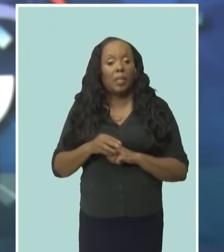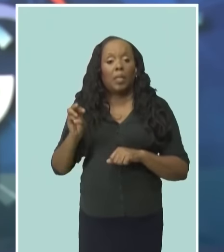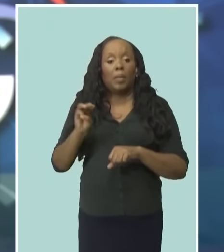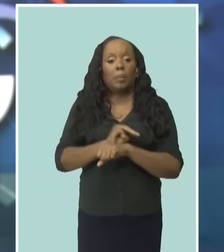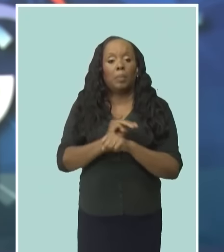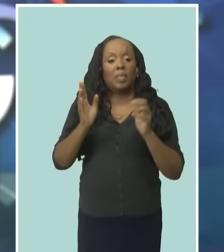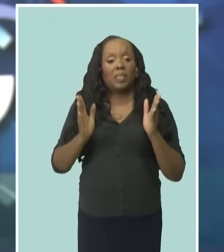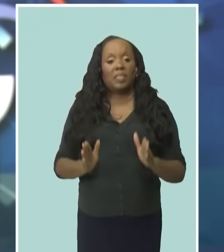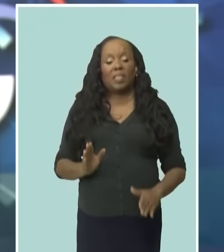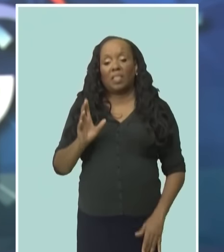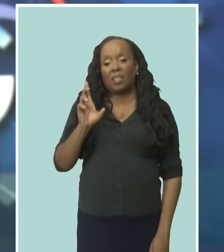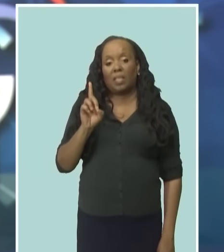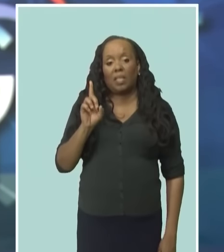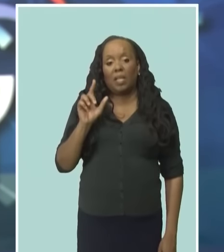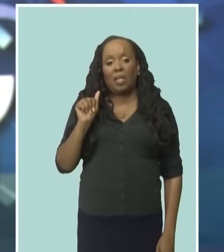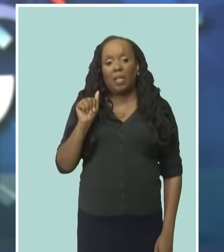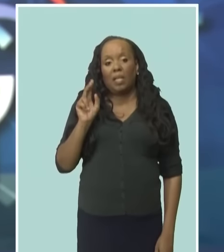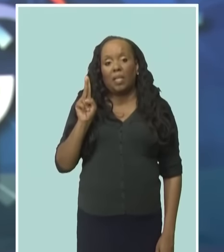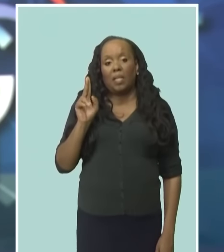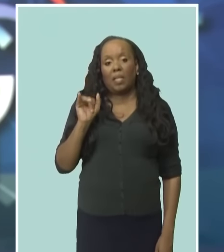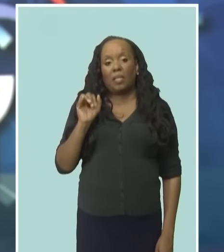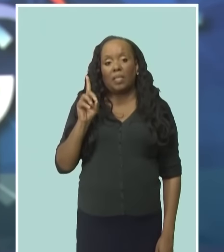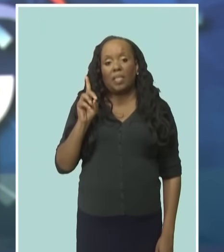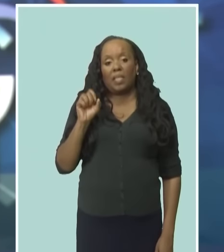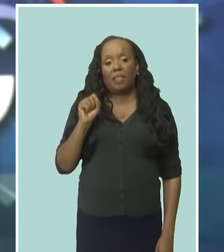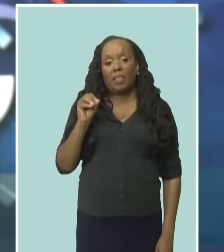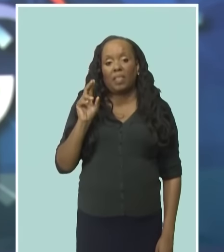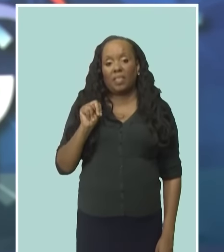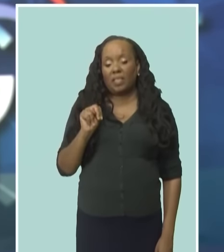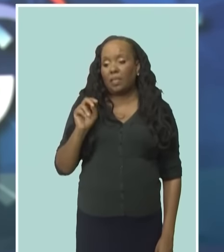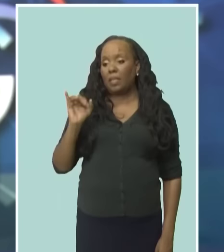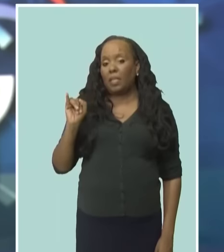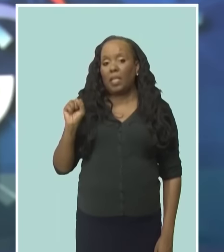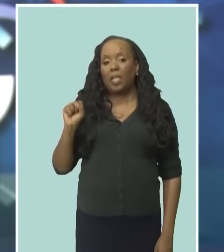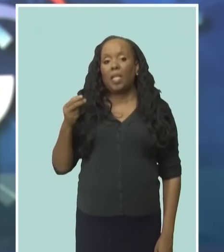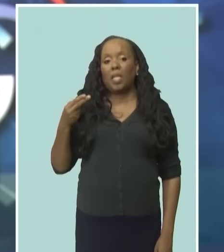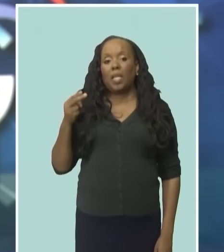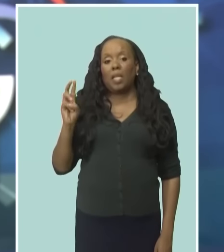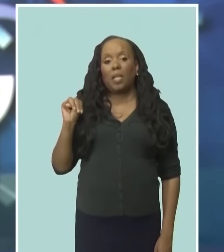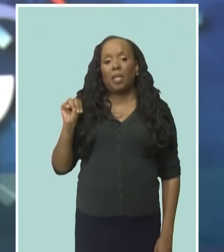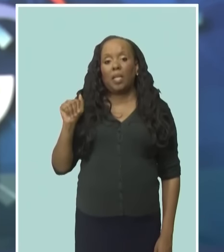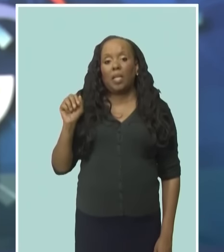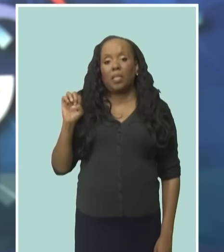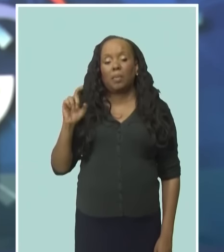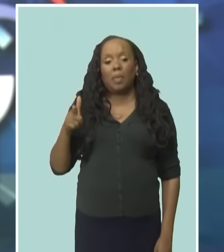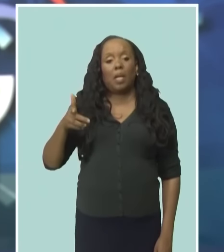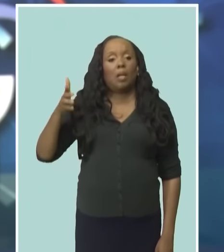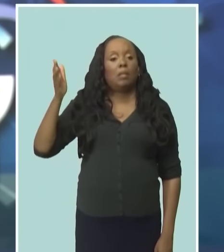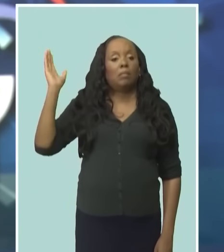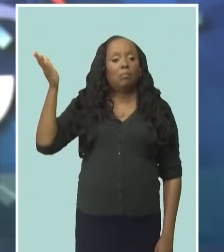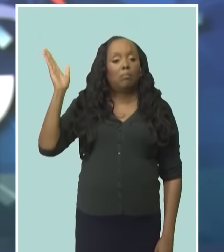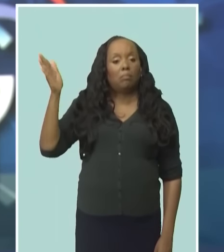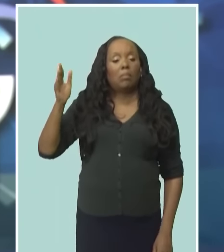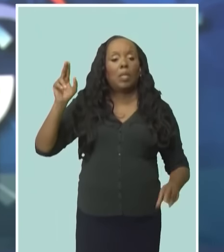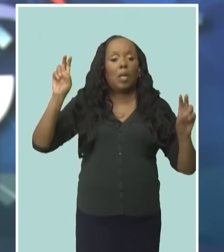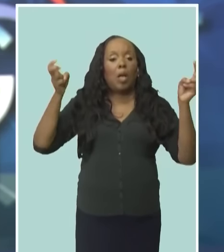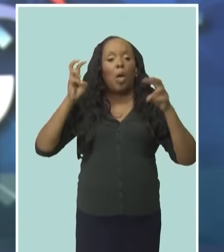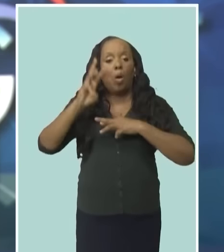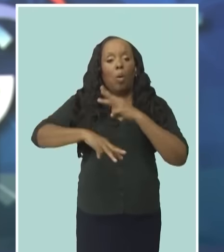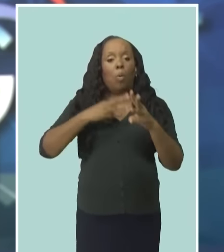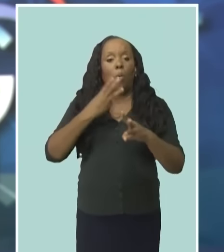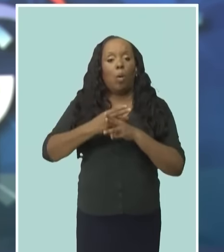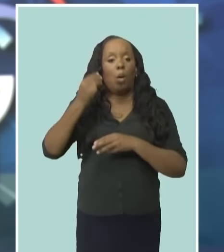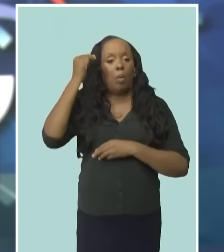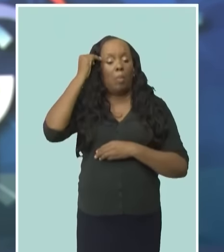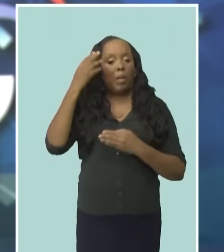Health and Wellness, Davidson Ishmael. He was speaking on World Mental Health Day, observed today, under the theme Access